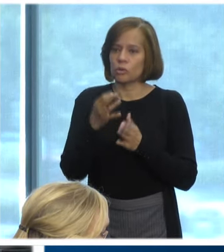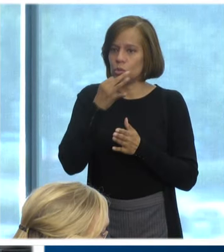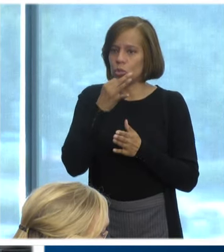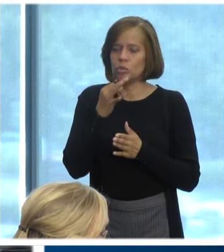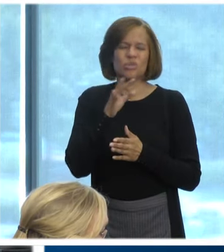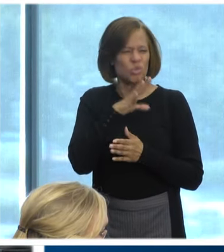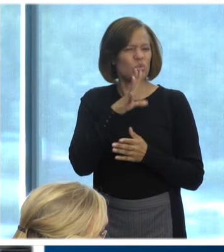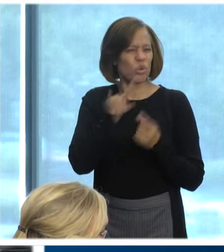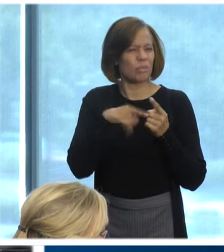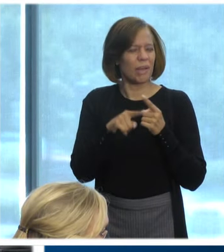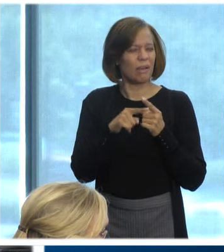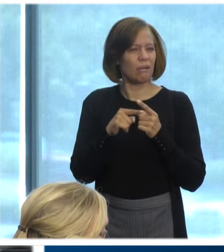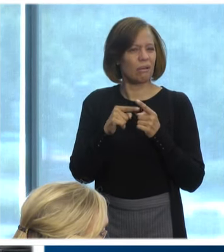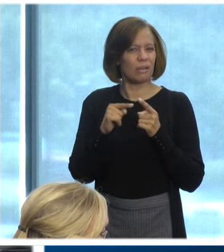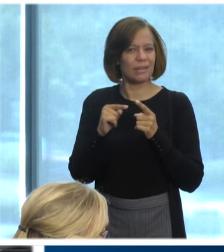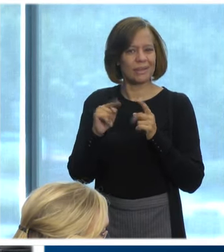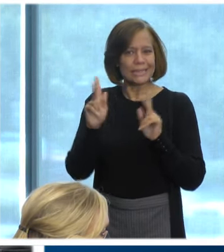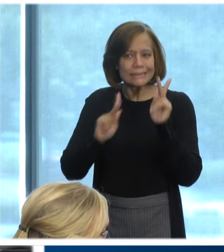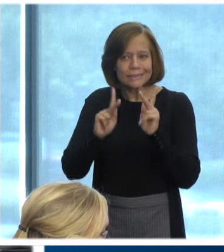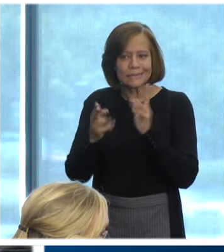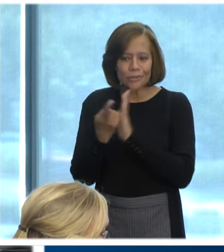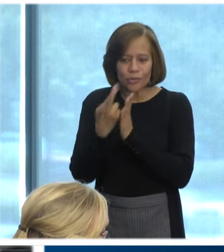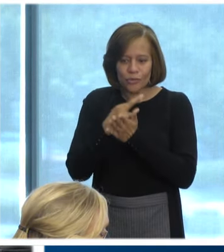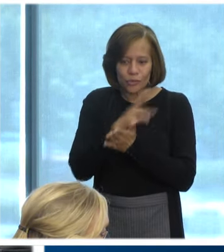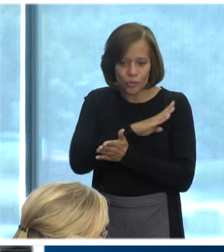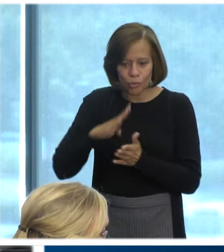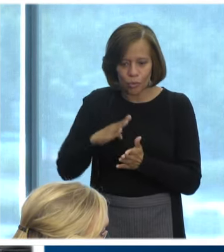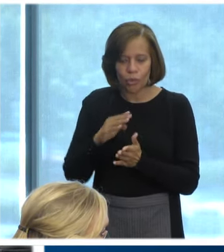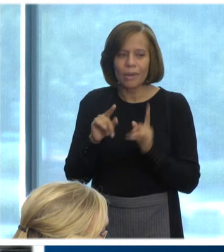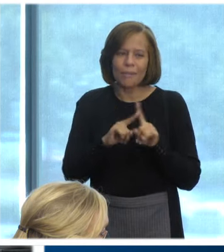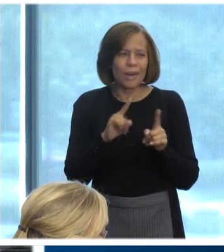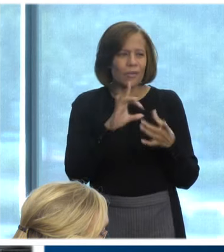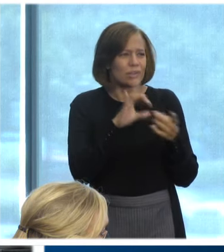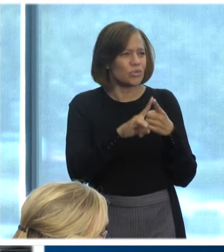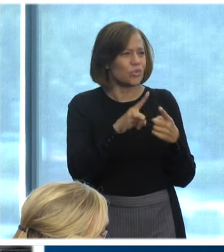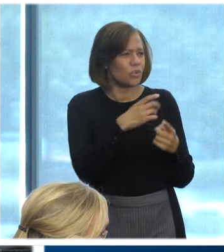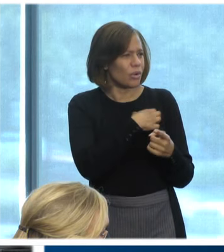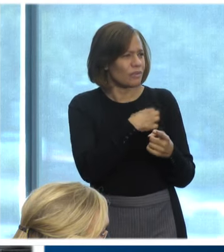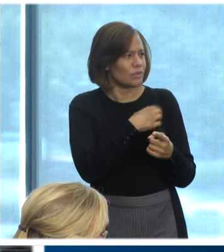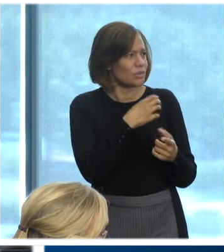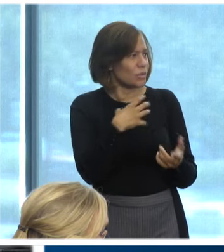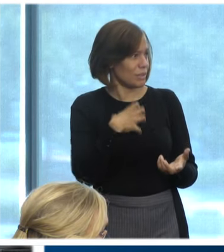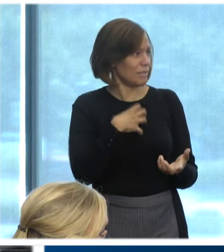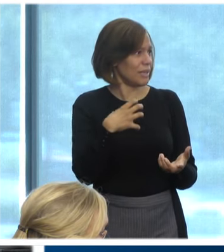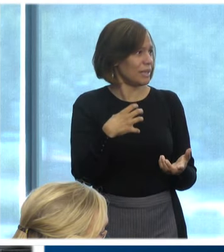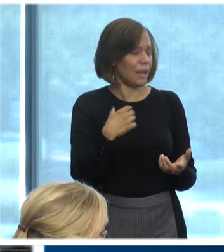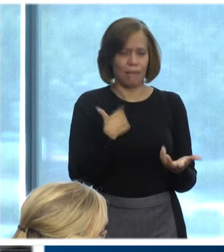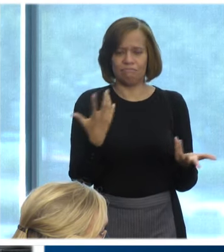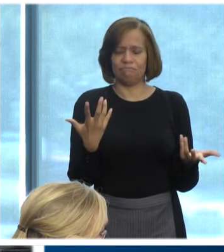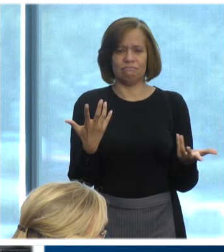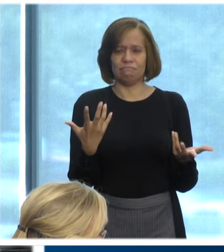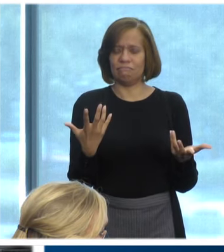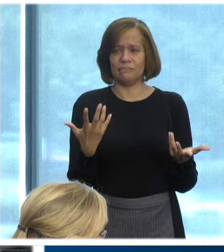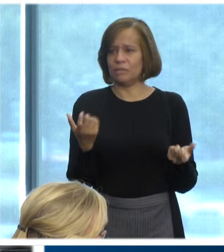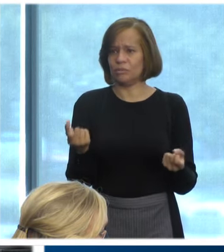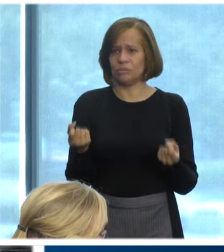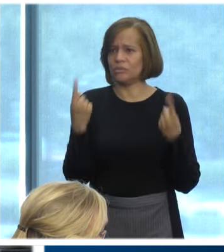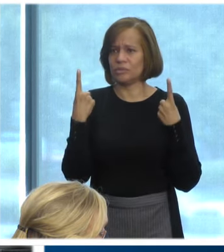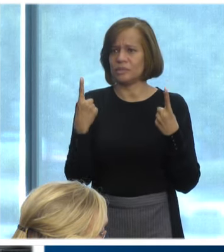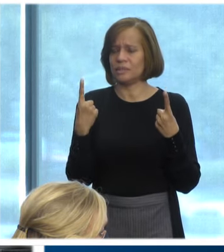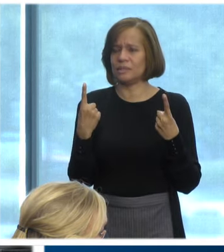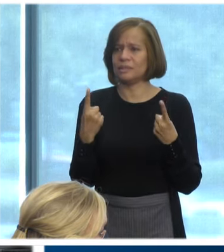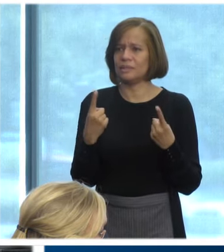Review Board, but in terms of investigating officer complaints, I'm frankly floored by what she said about, the amount of evidence